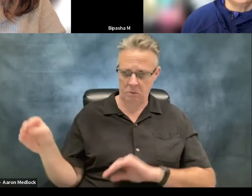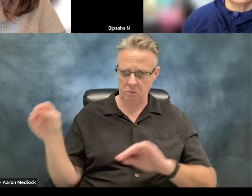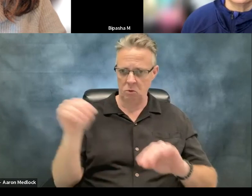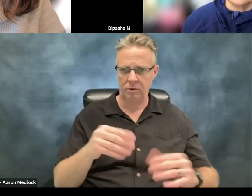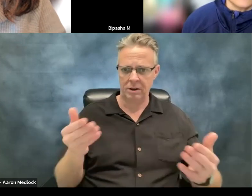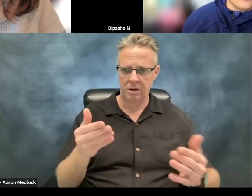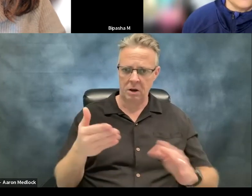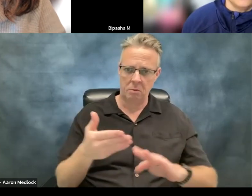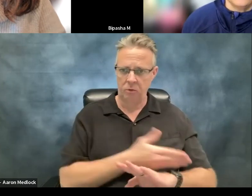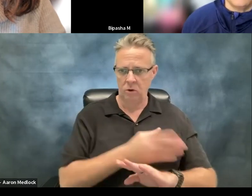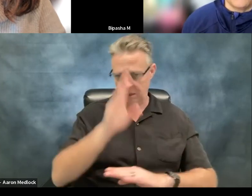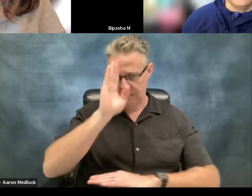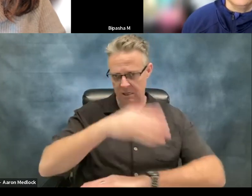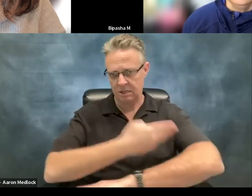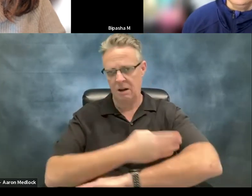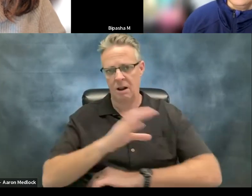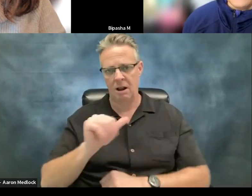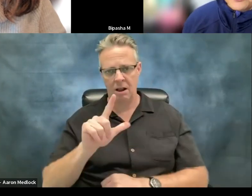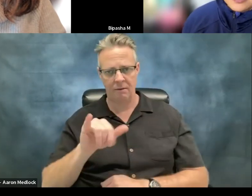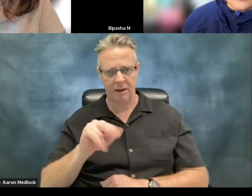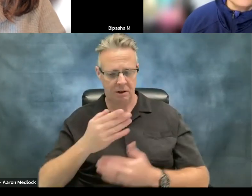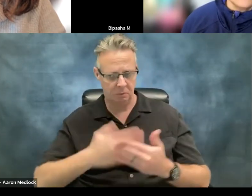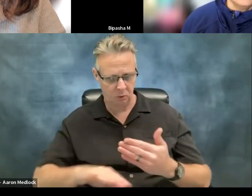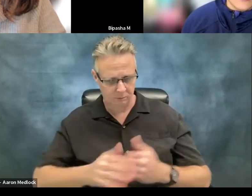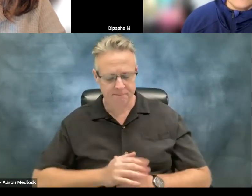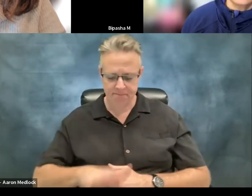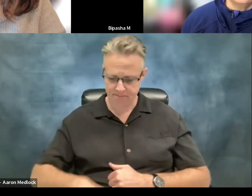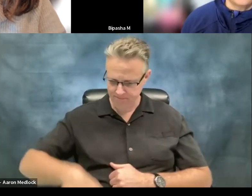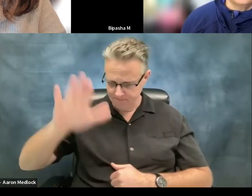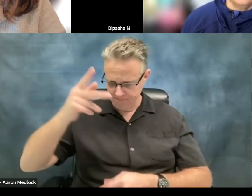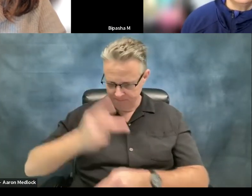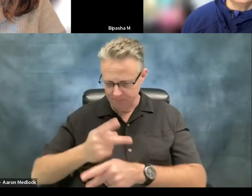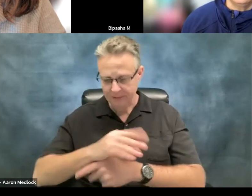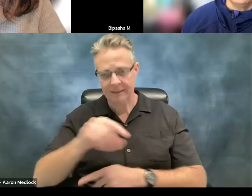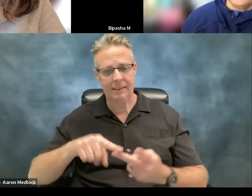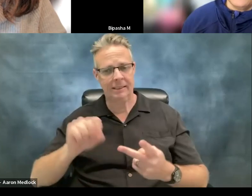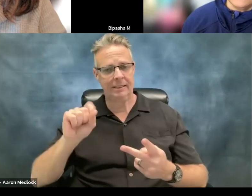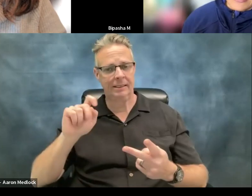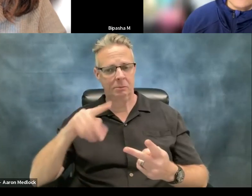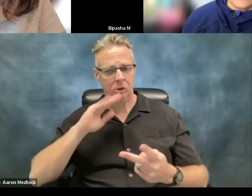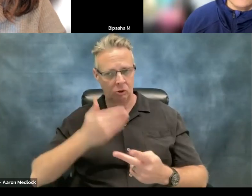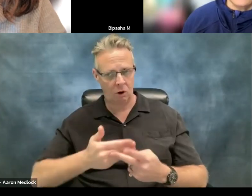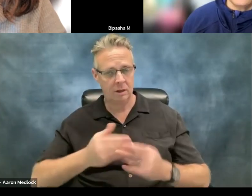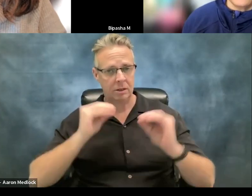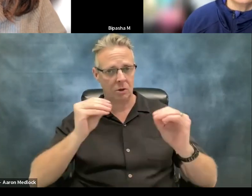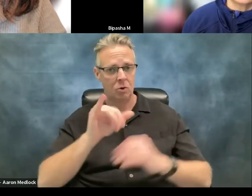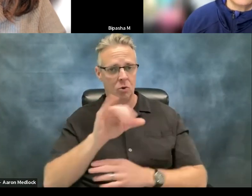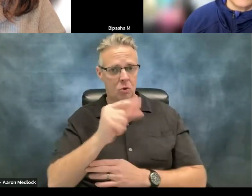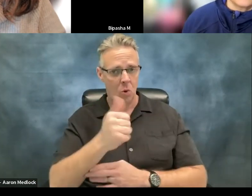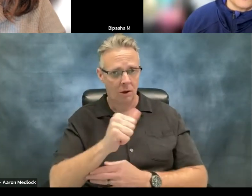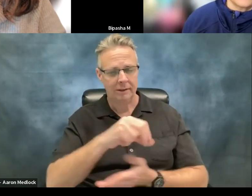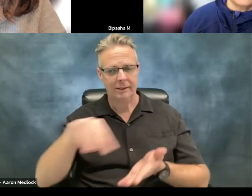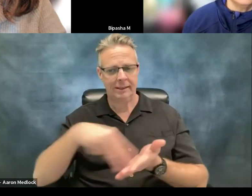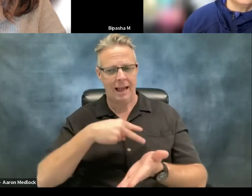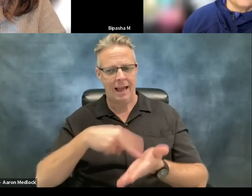shortly before her son Calvin was born. She raised her son and stepdaughter while teaching yoga and dance throughout